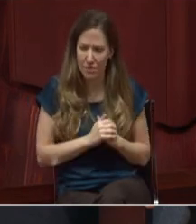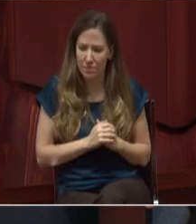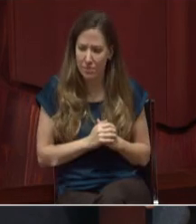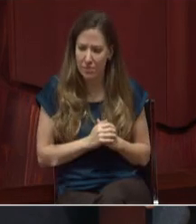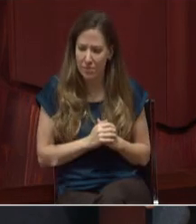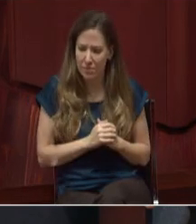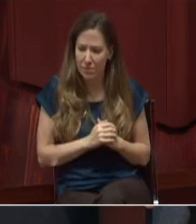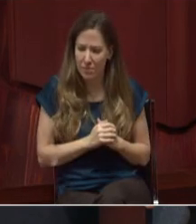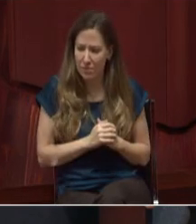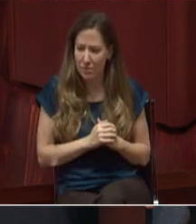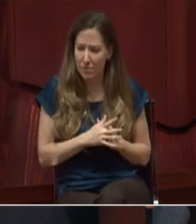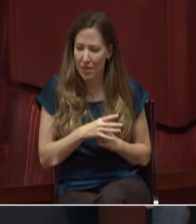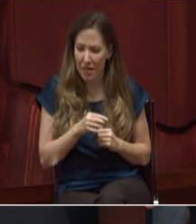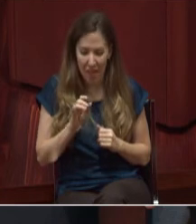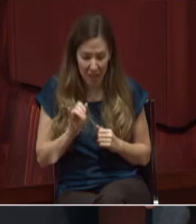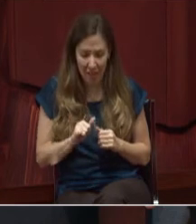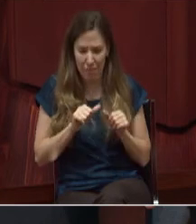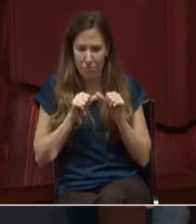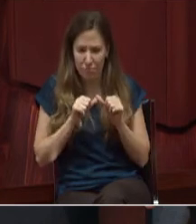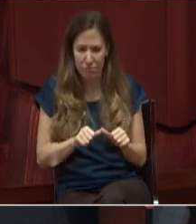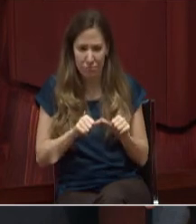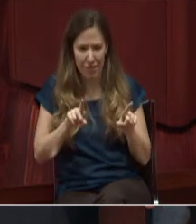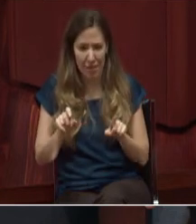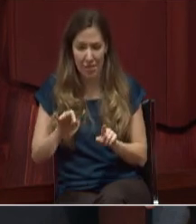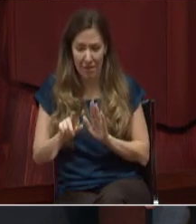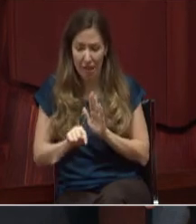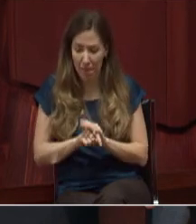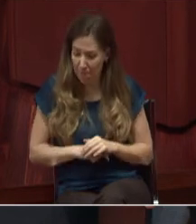Model stood the test of time through